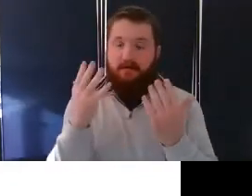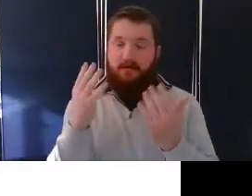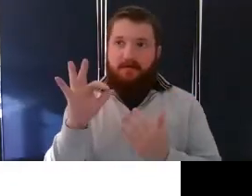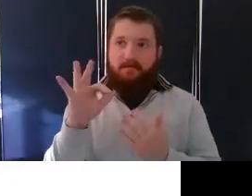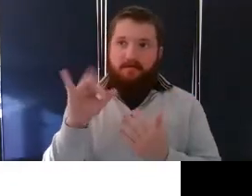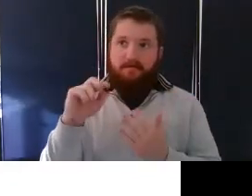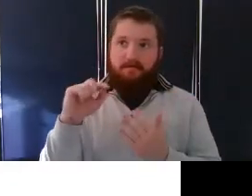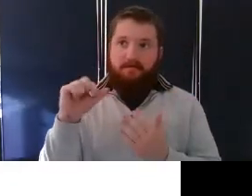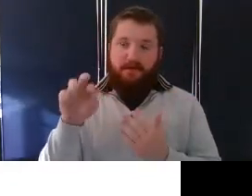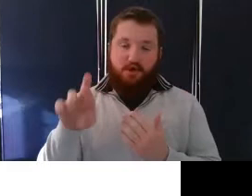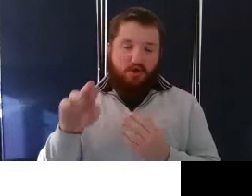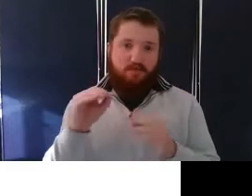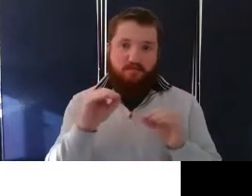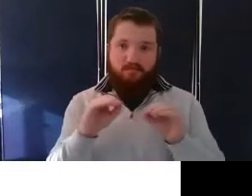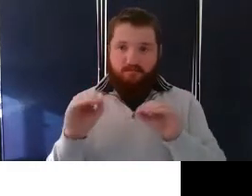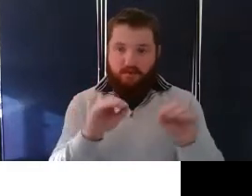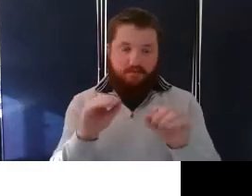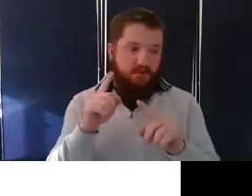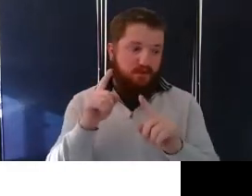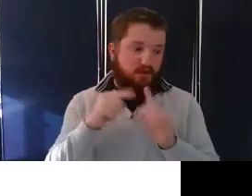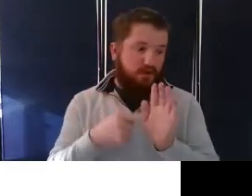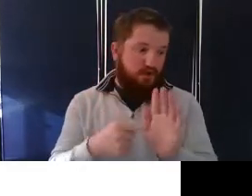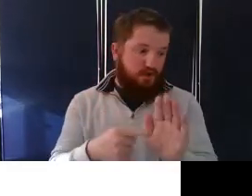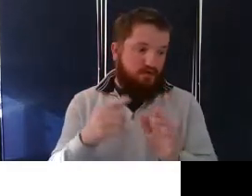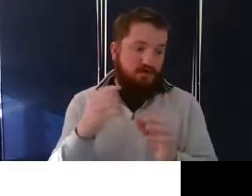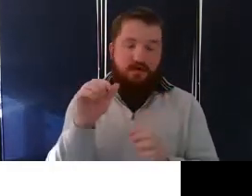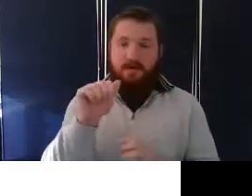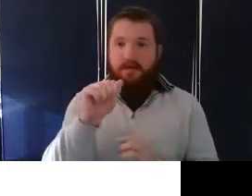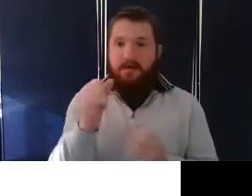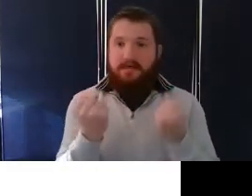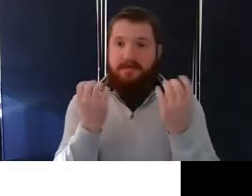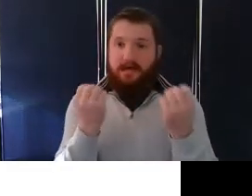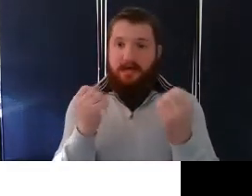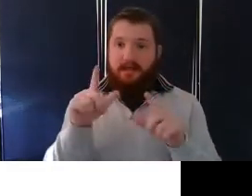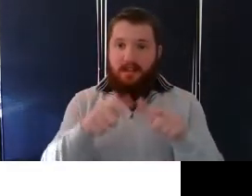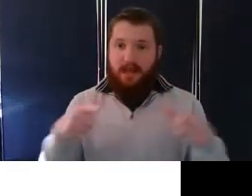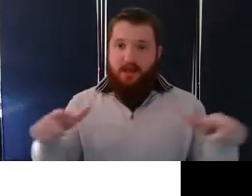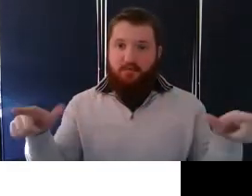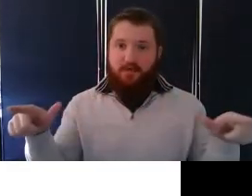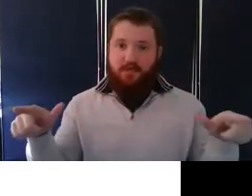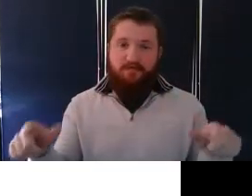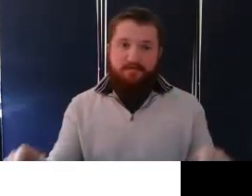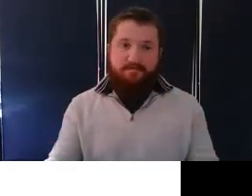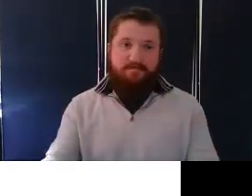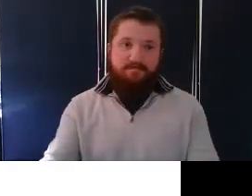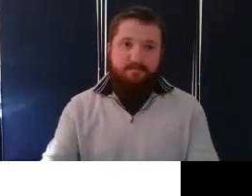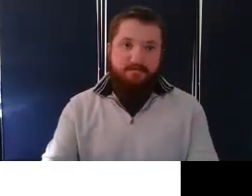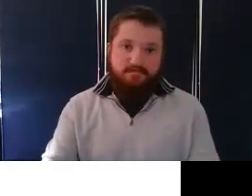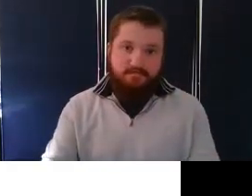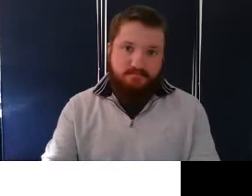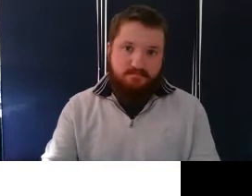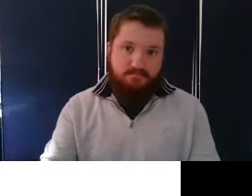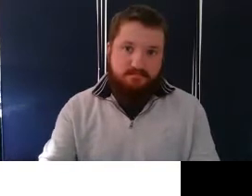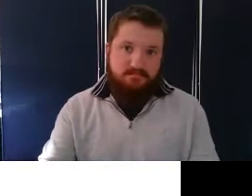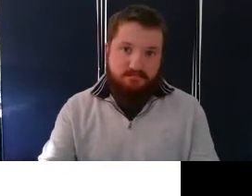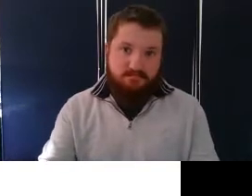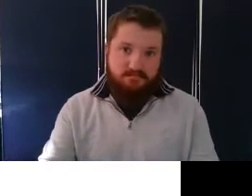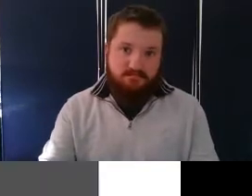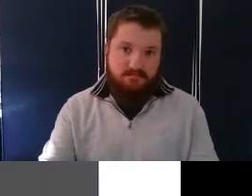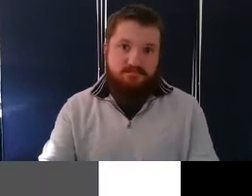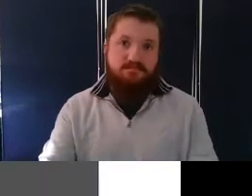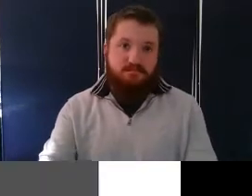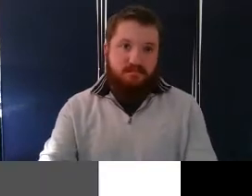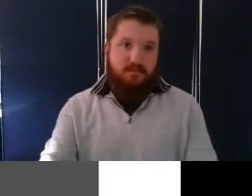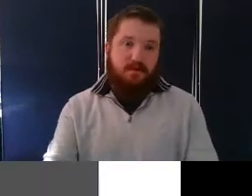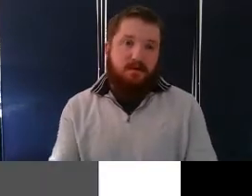These are important because the movements of the fingers are necessary to be able to show sign language